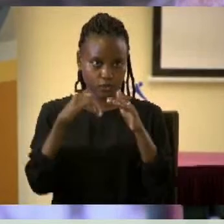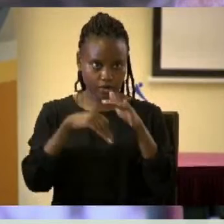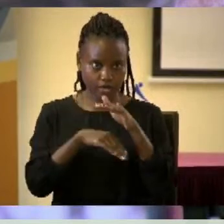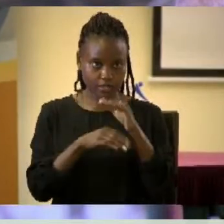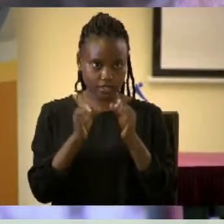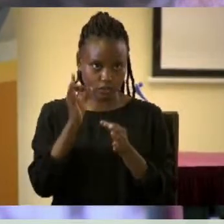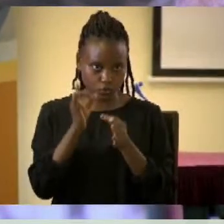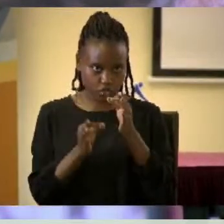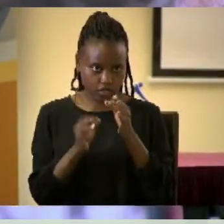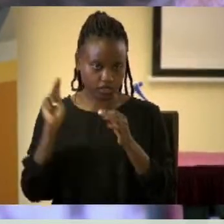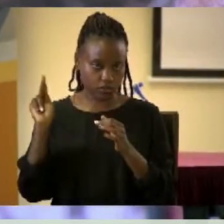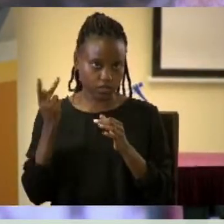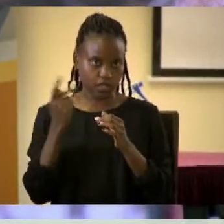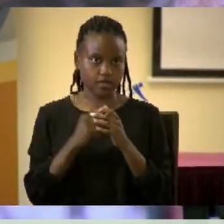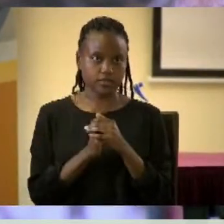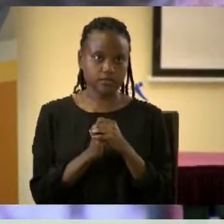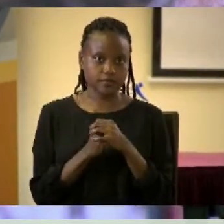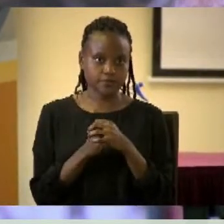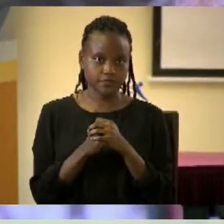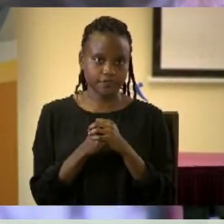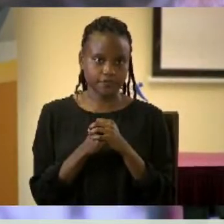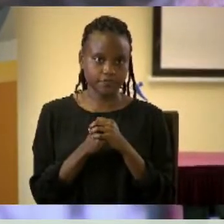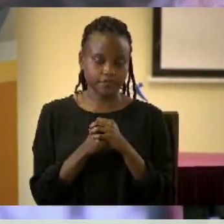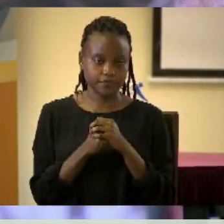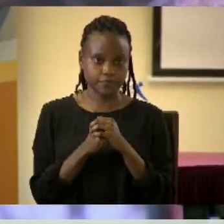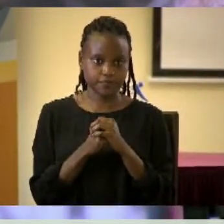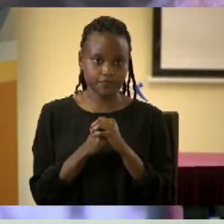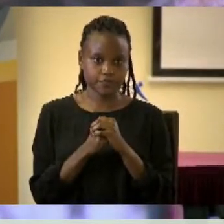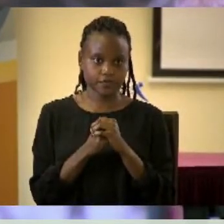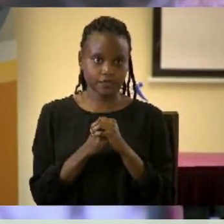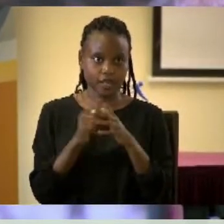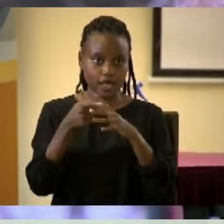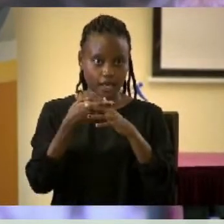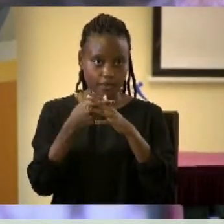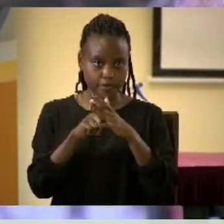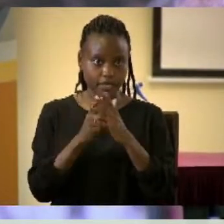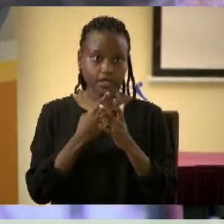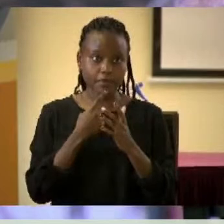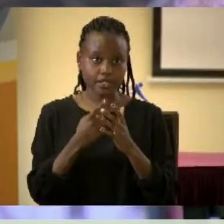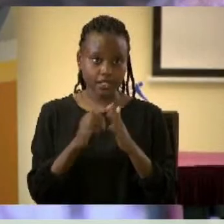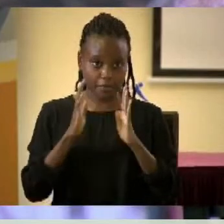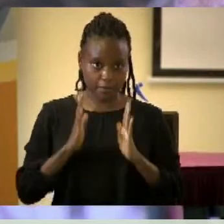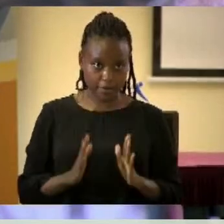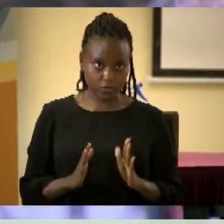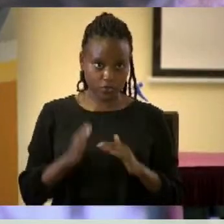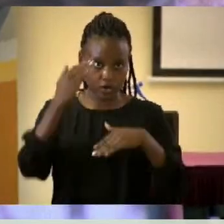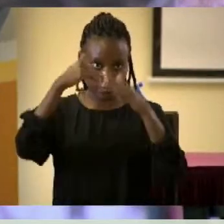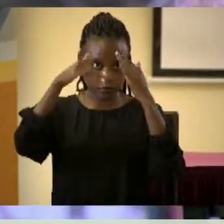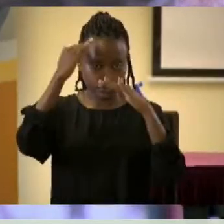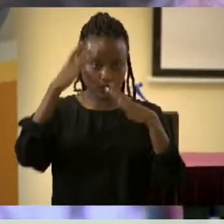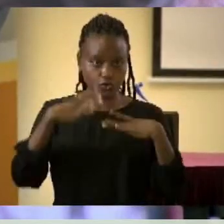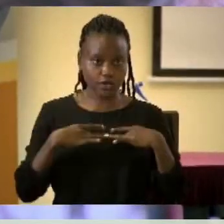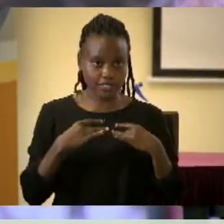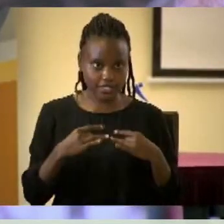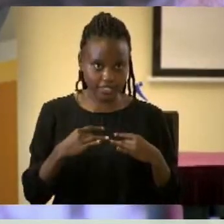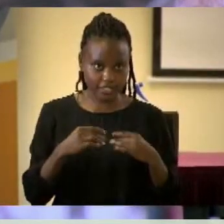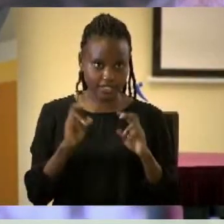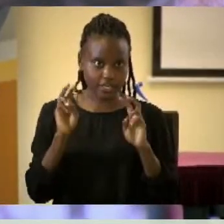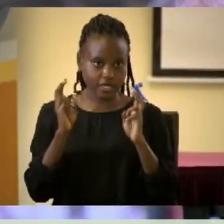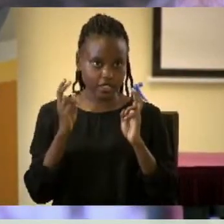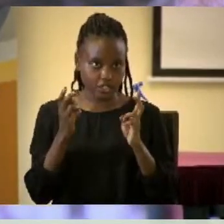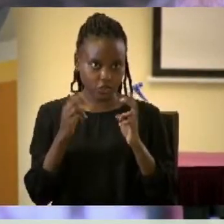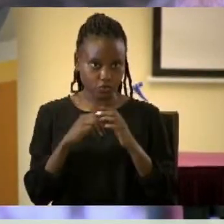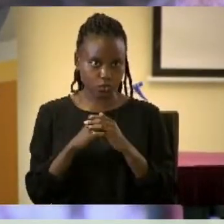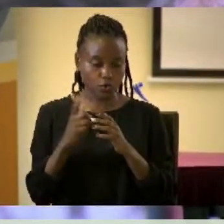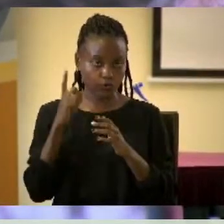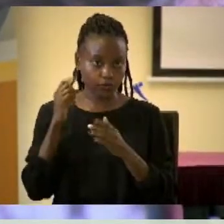Kenyans. Ladies and gentlemen, I began by recalling my personal and professional interest in matters legal